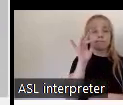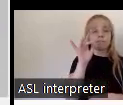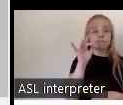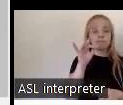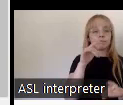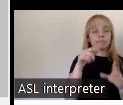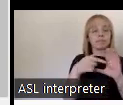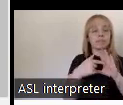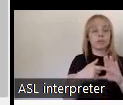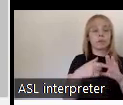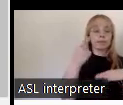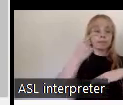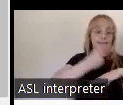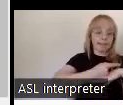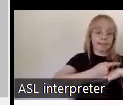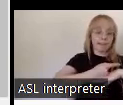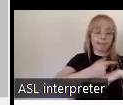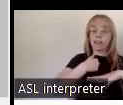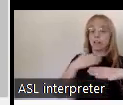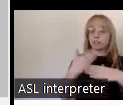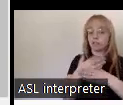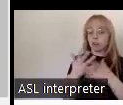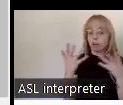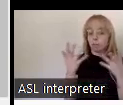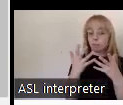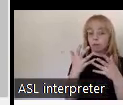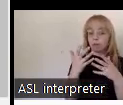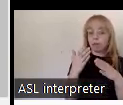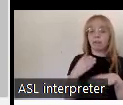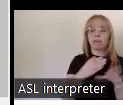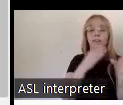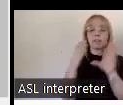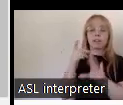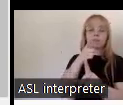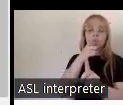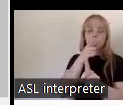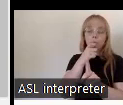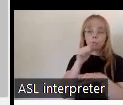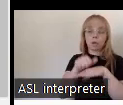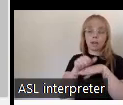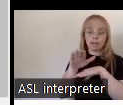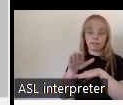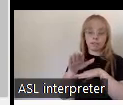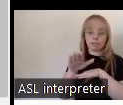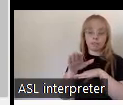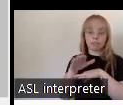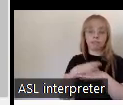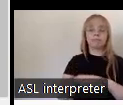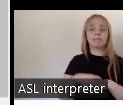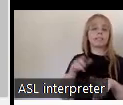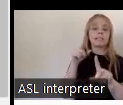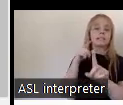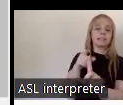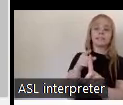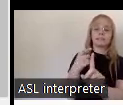show the date, what I shared with someone from my vault, and who I shared it with. This is kind of like that,